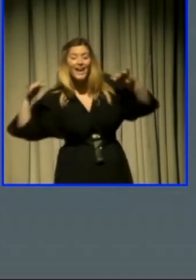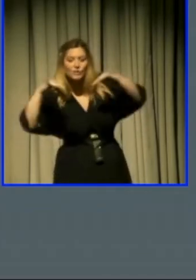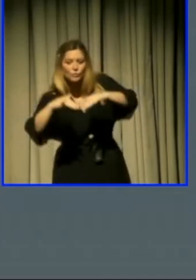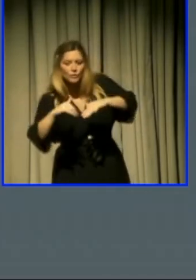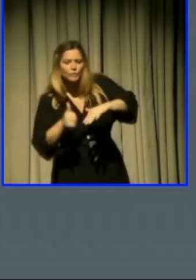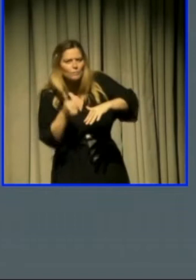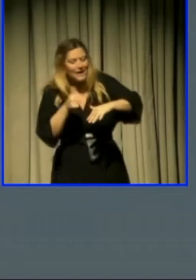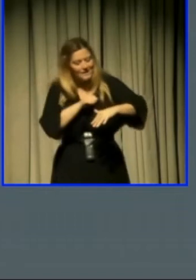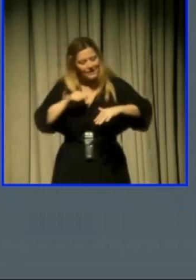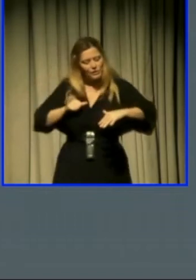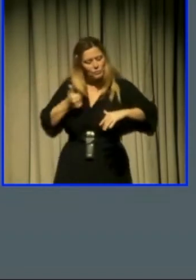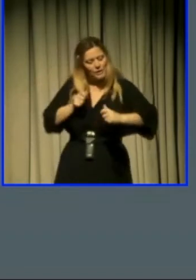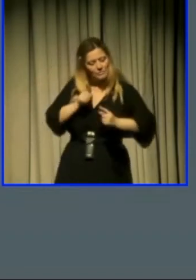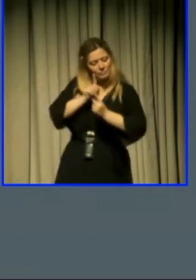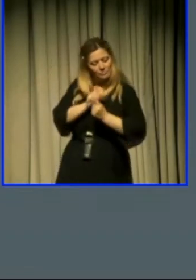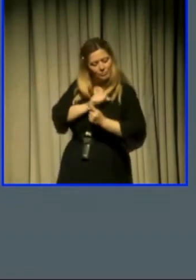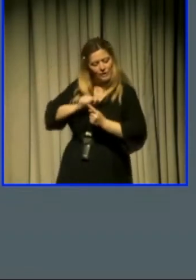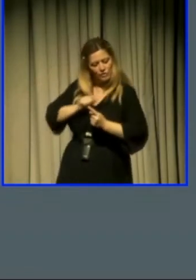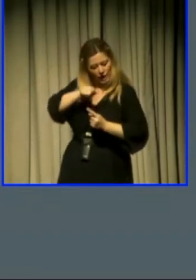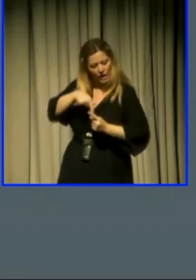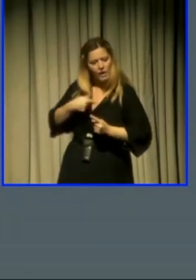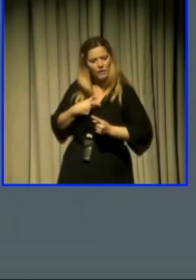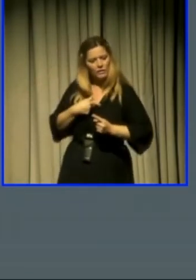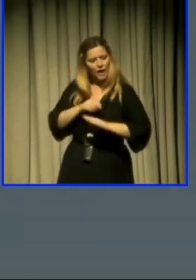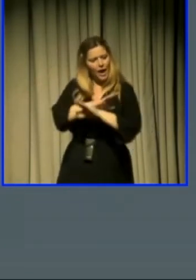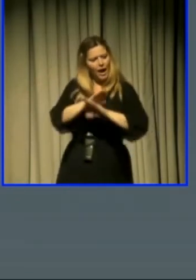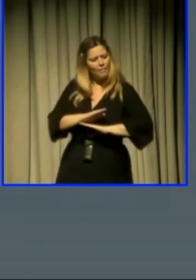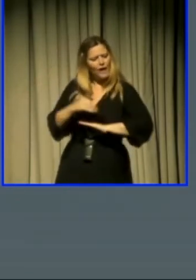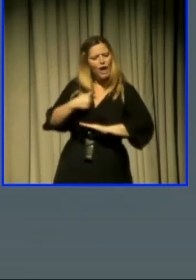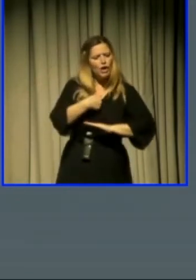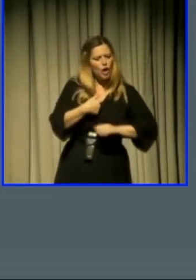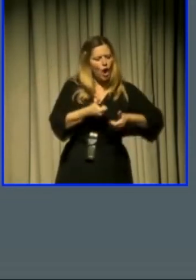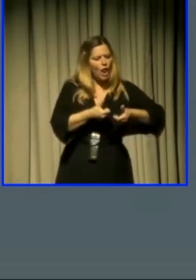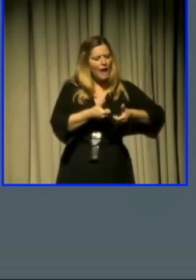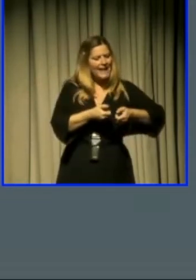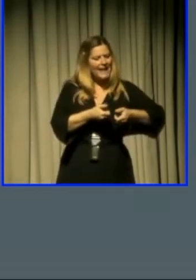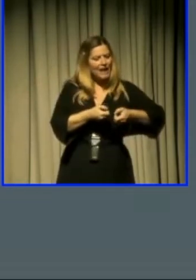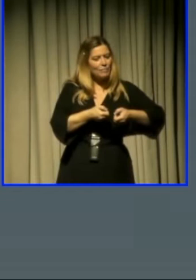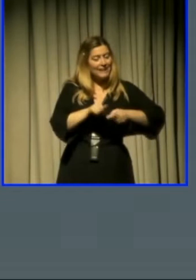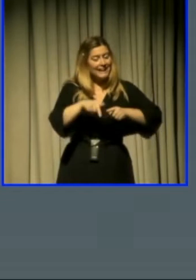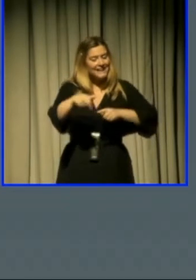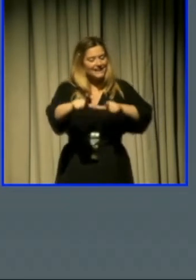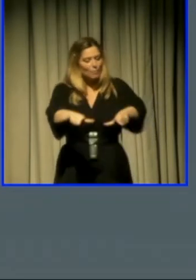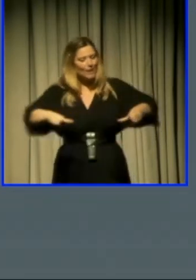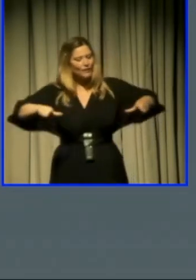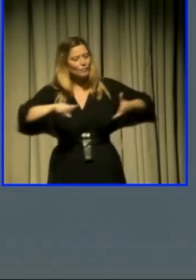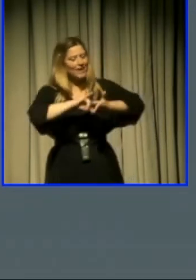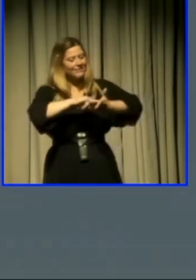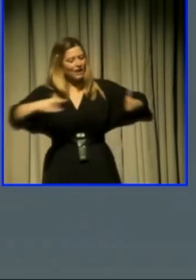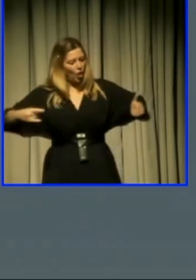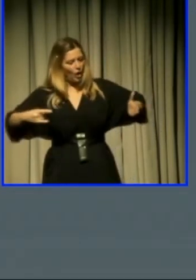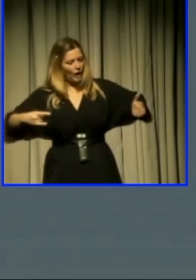next dominant technology platform as it launches us into this metaverse that we're going to learn more about as